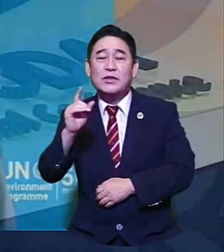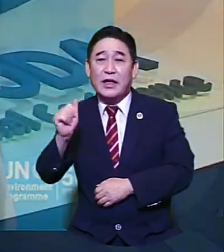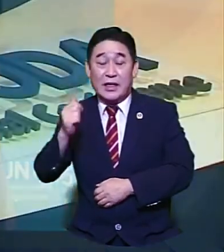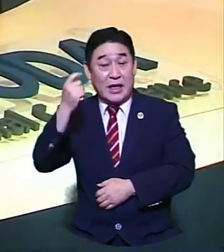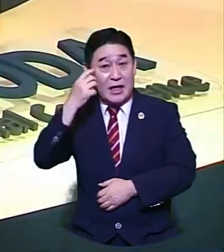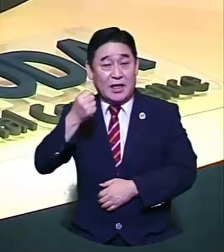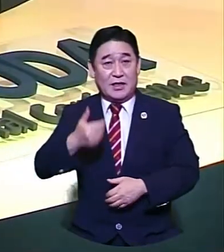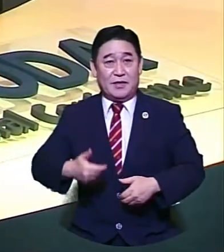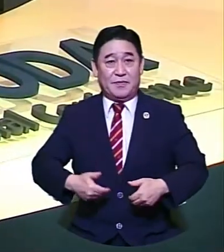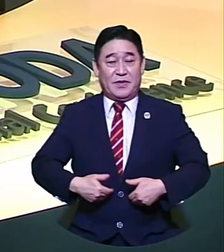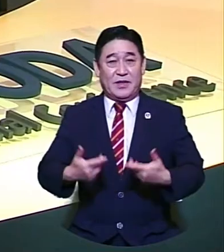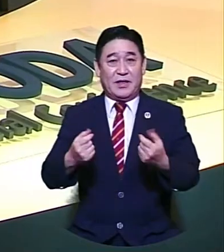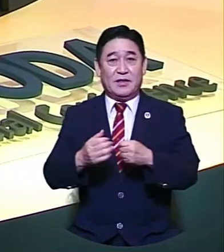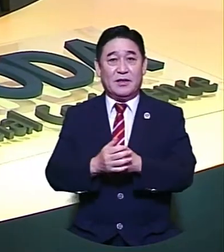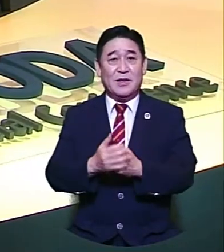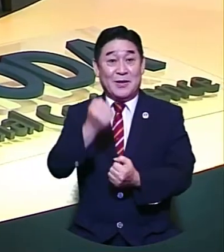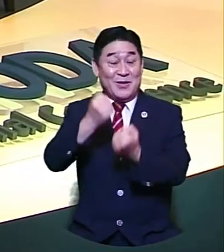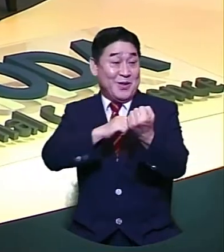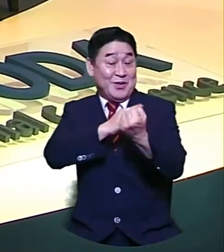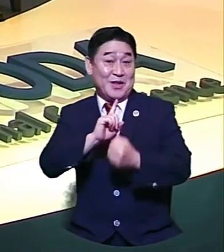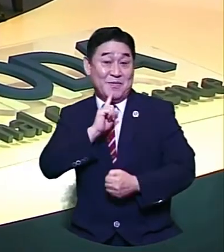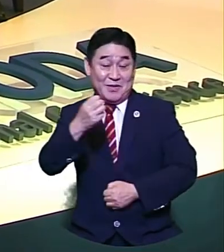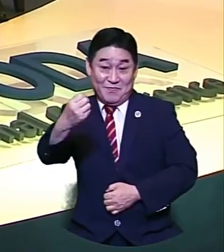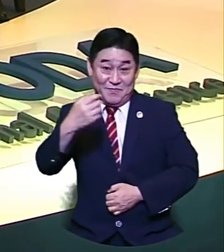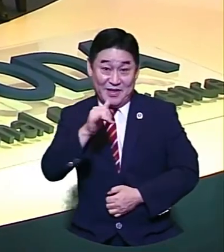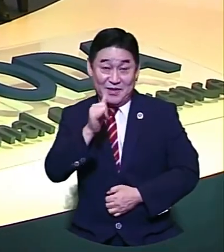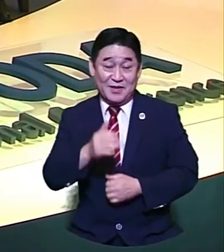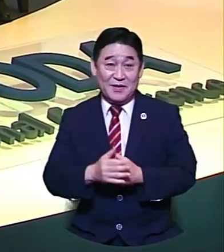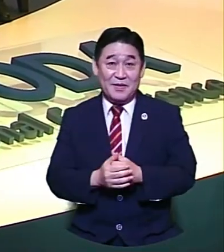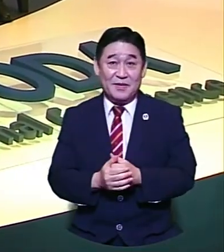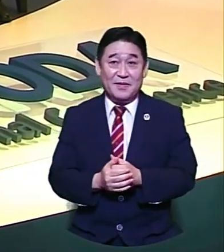Very convincing story. Well, Mr. Song.